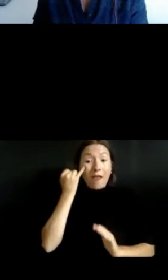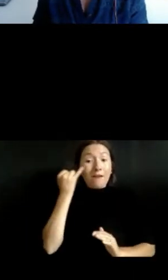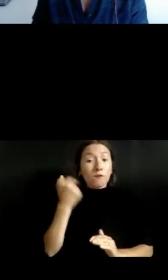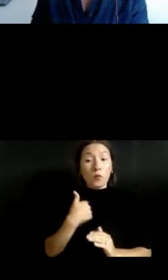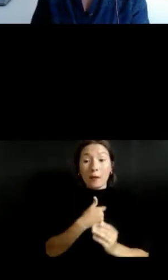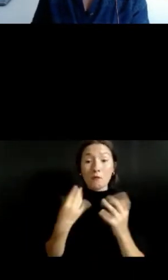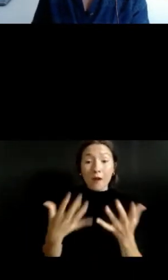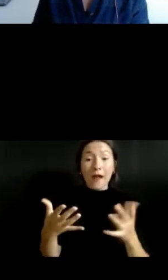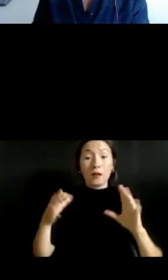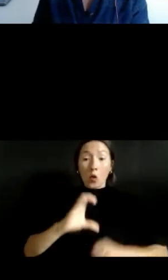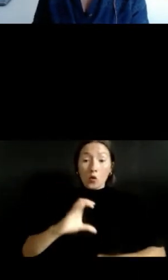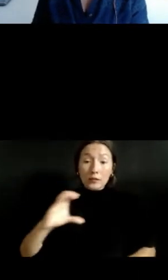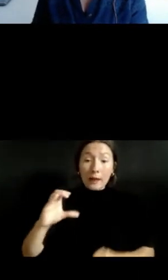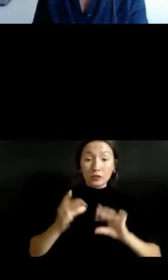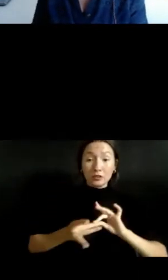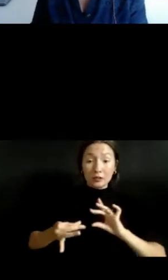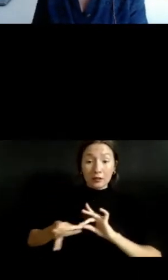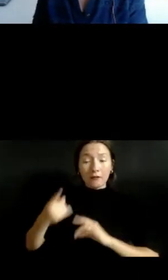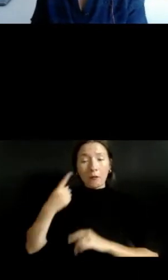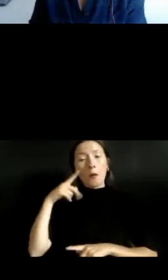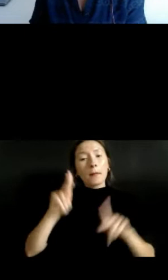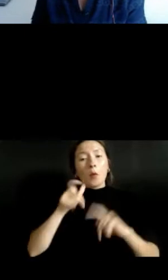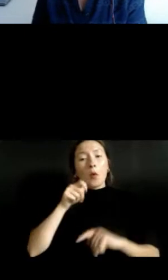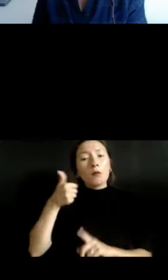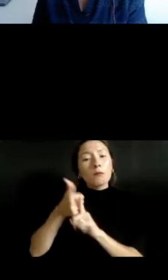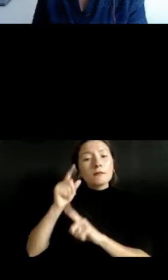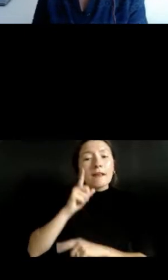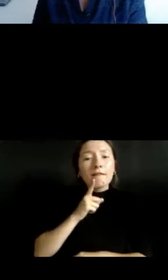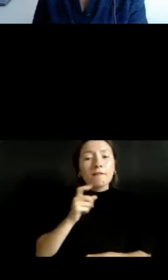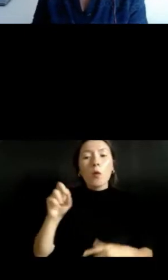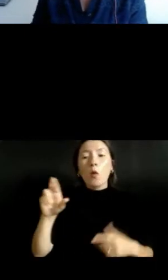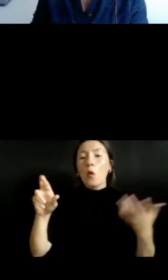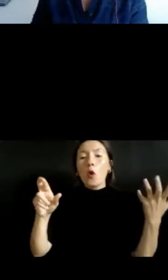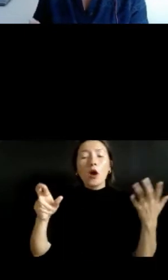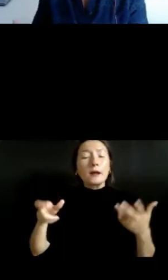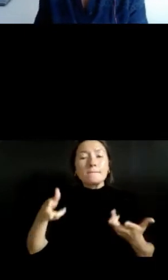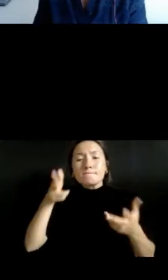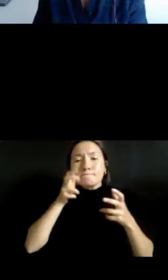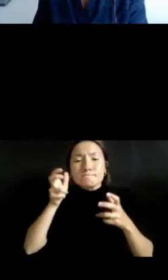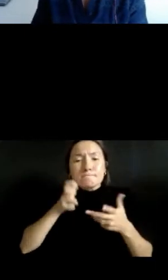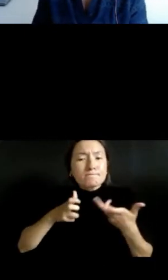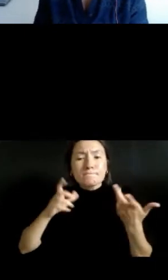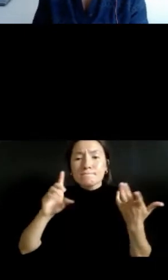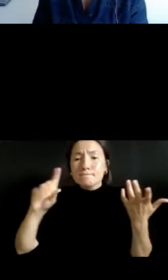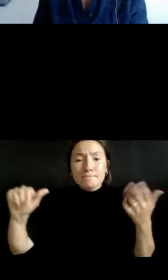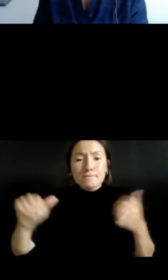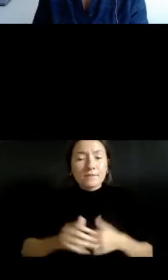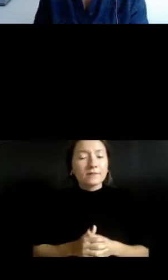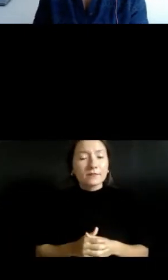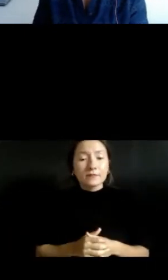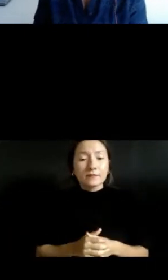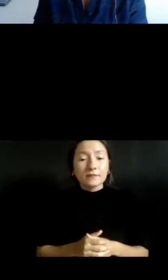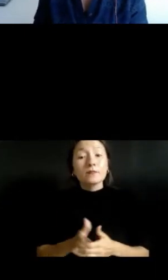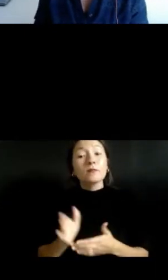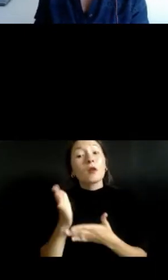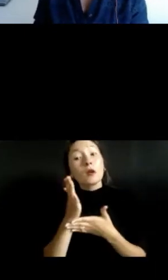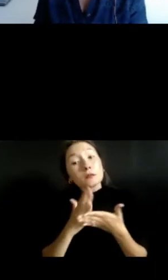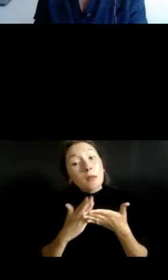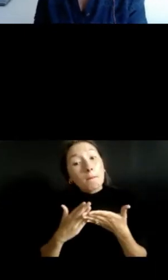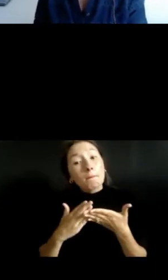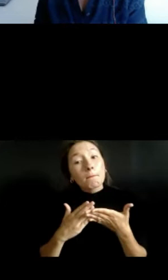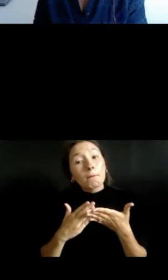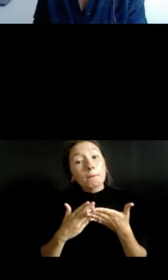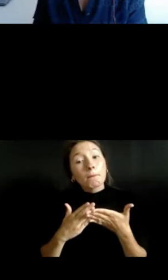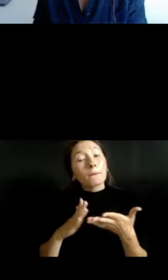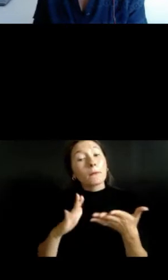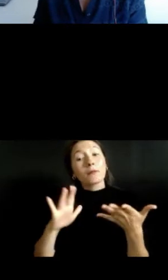on the functionality of the authoring tool that you're using, but some tools do have captioning tools within them, and others allow you to